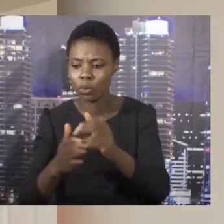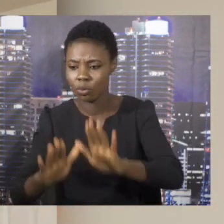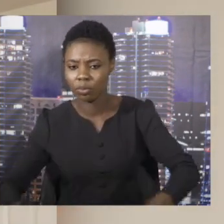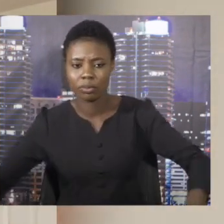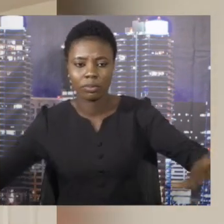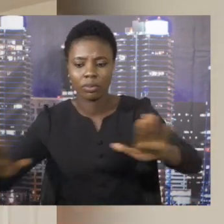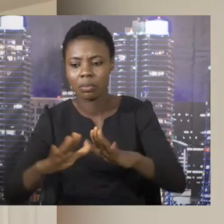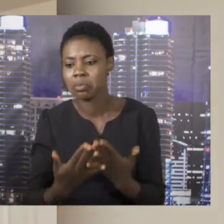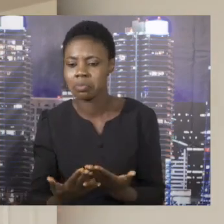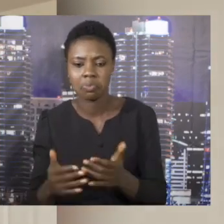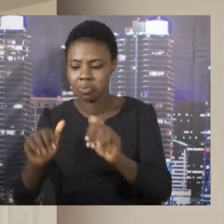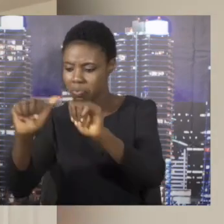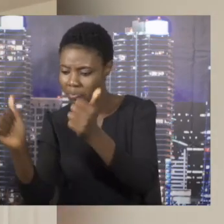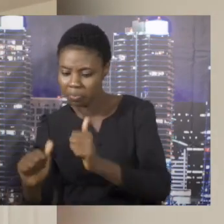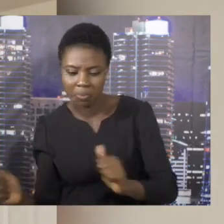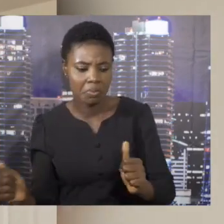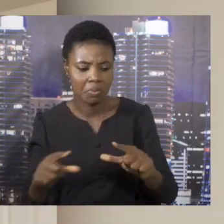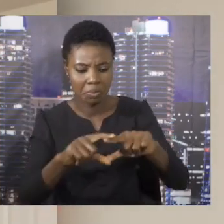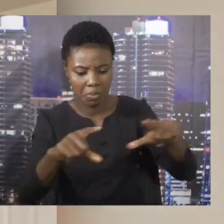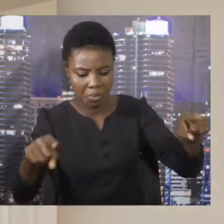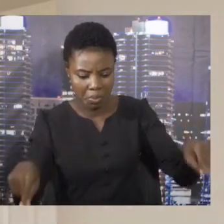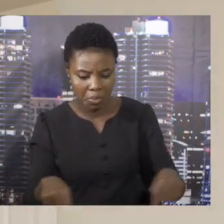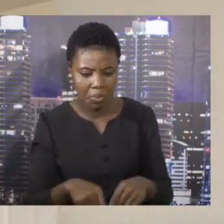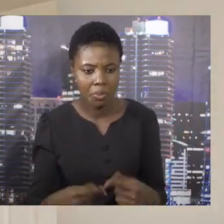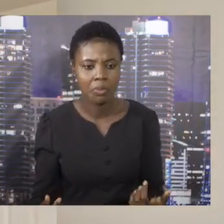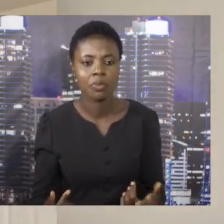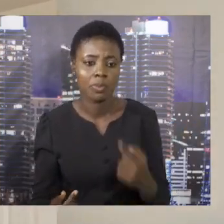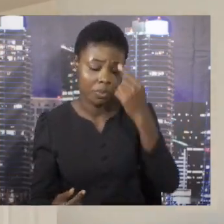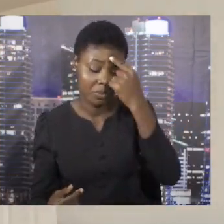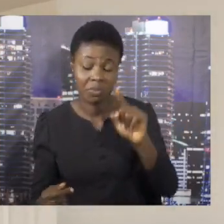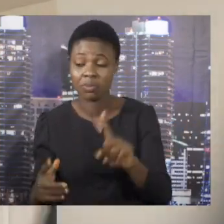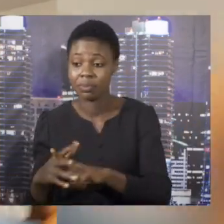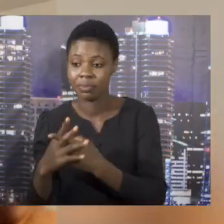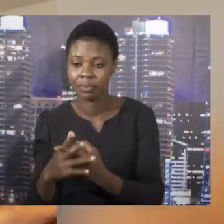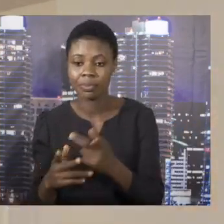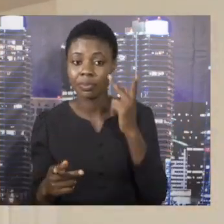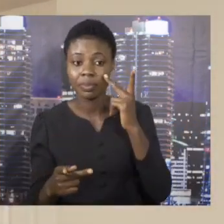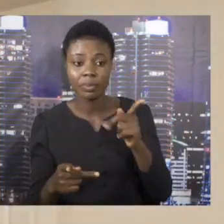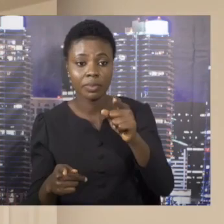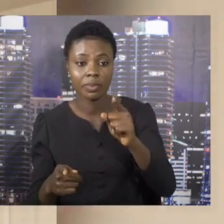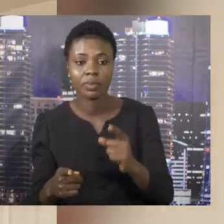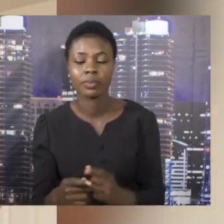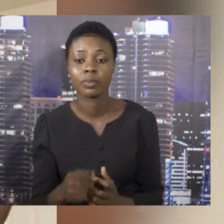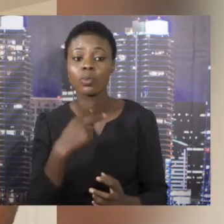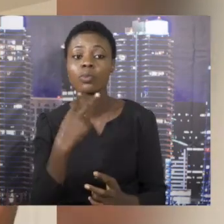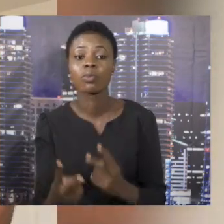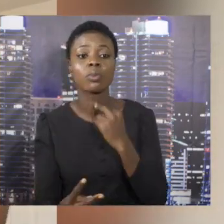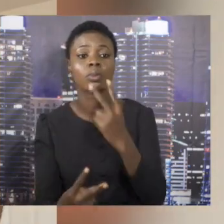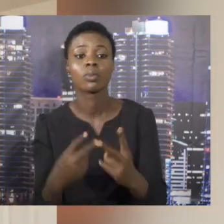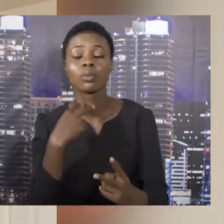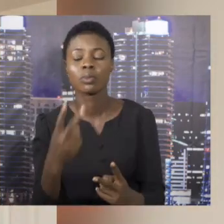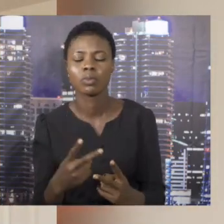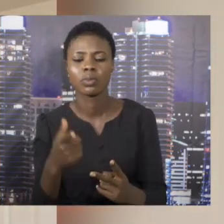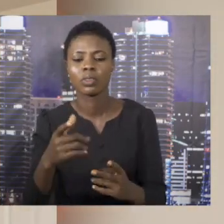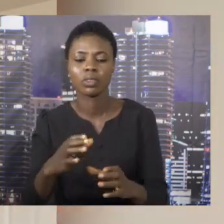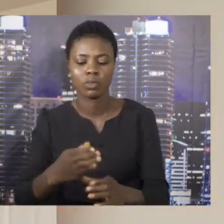in form of objects, they are usually in form of shapes. For instance, if you look at this speaker is like a cylinder,